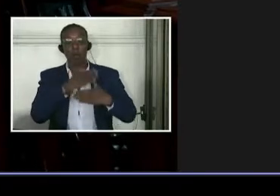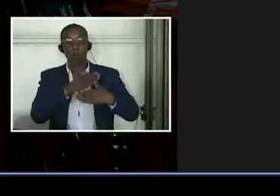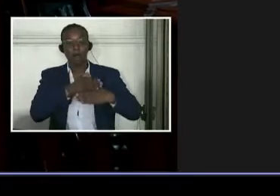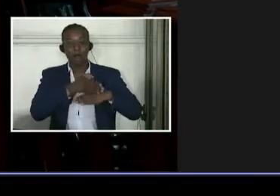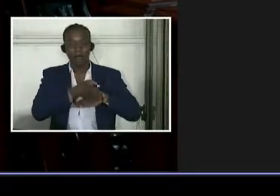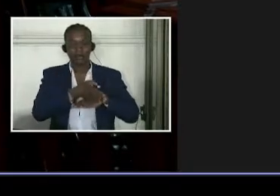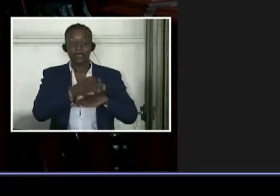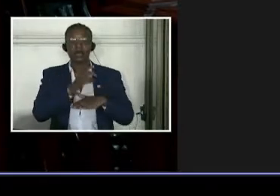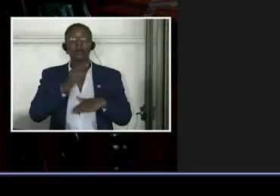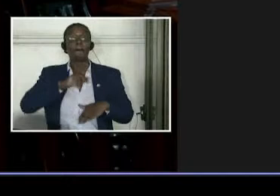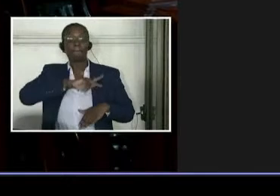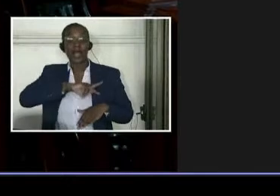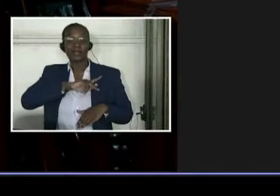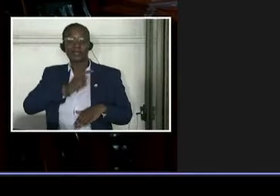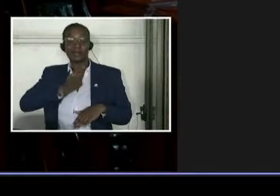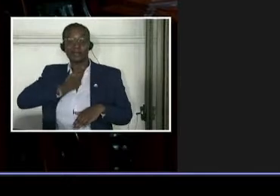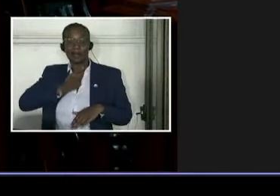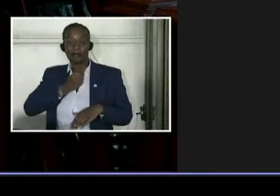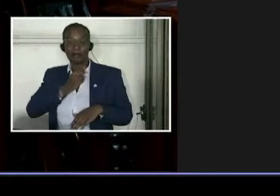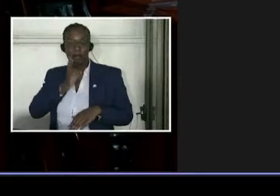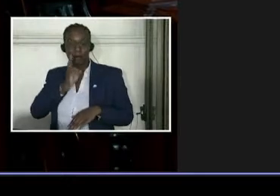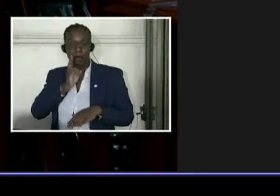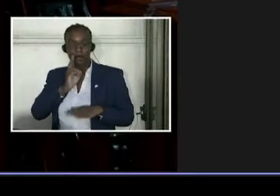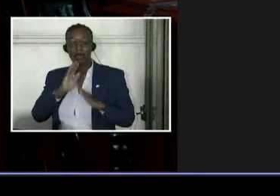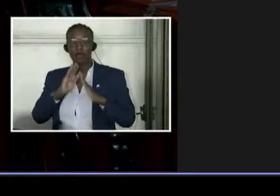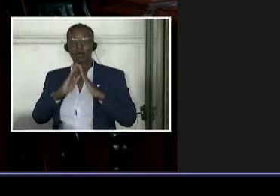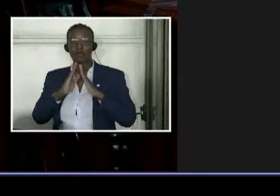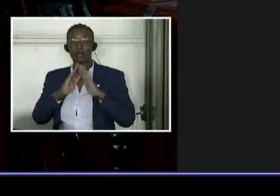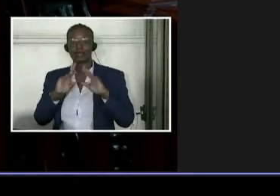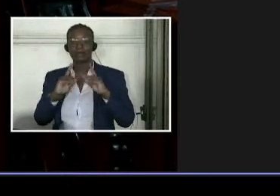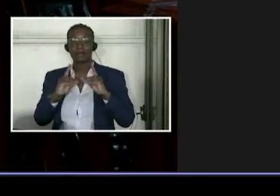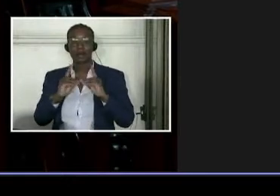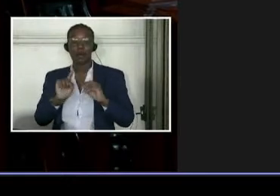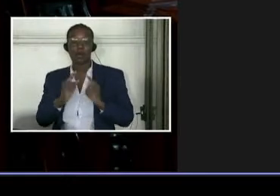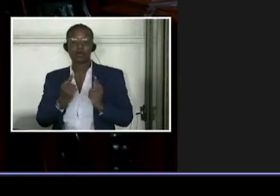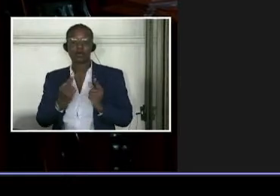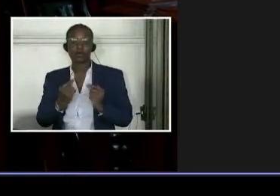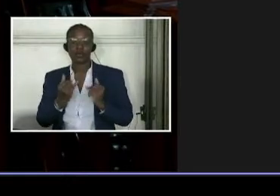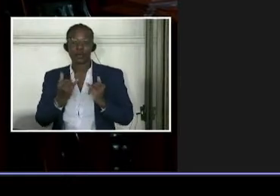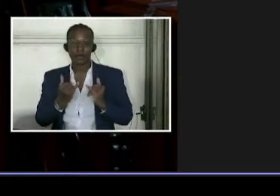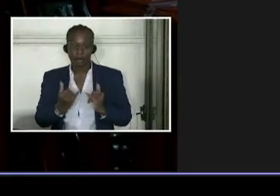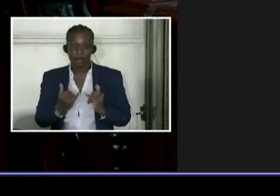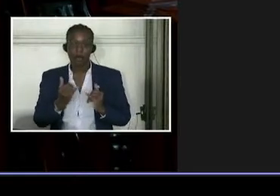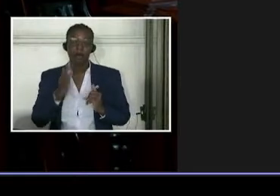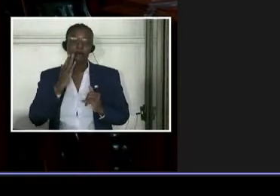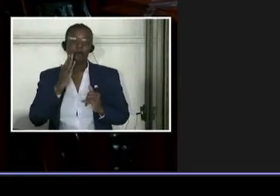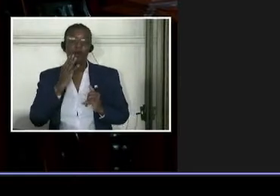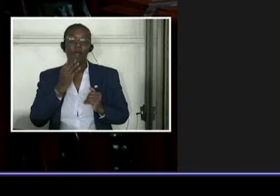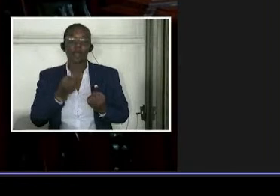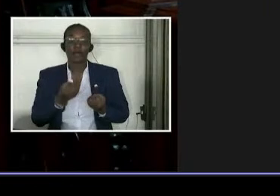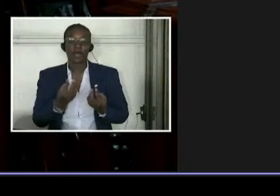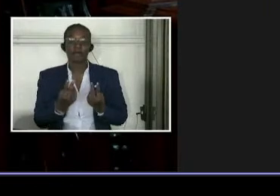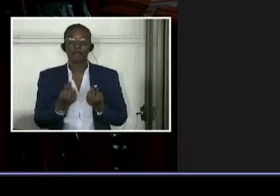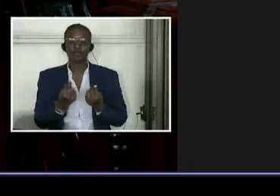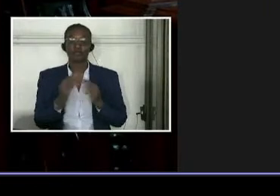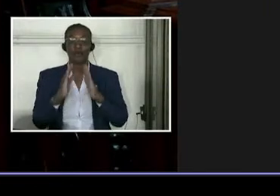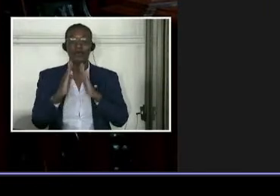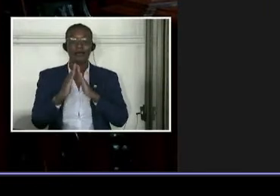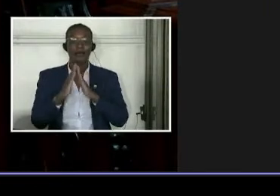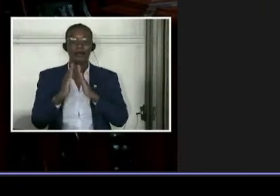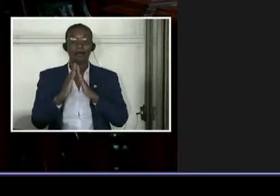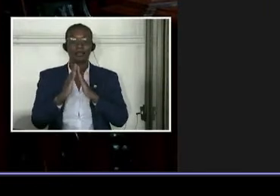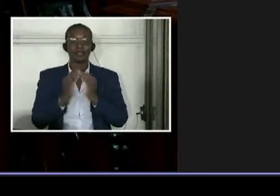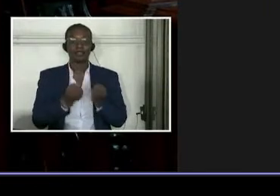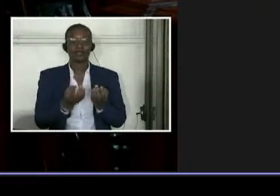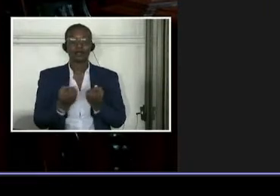personally witnessed that as human settlements, what we are doing precisely, that when we handed over newly built houses to